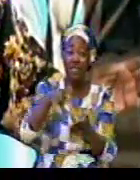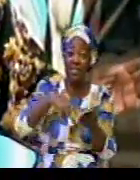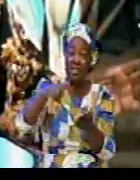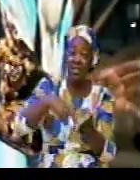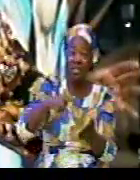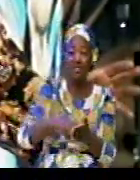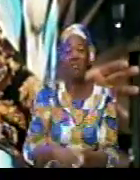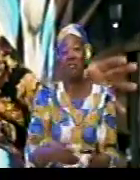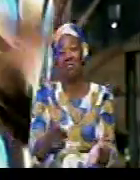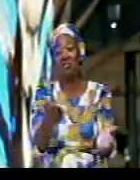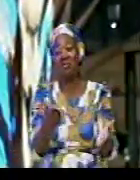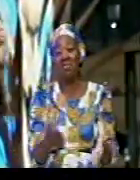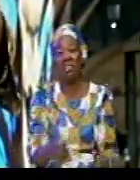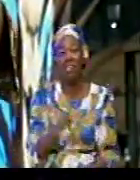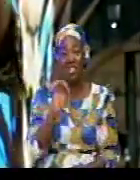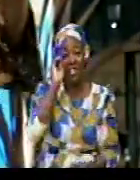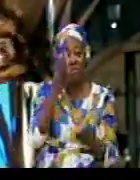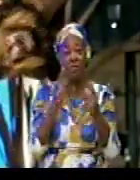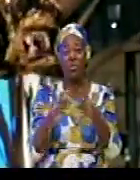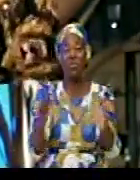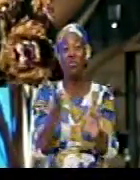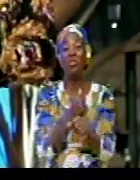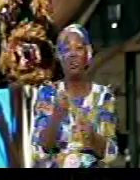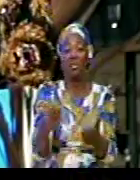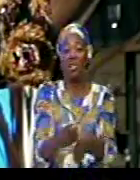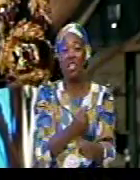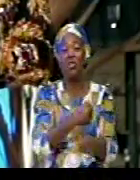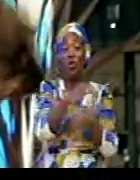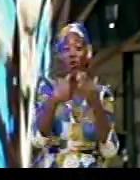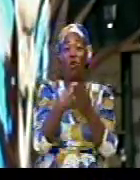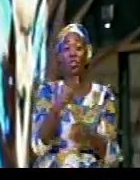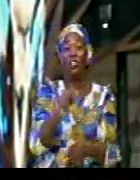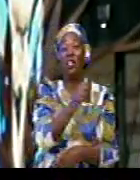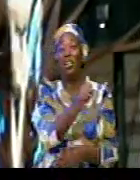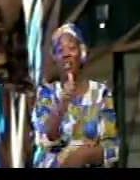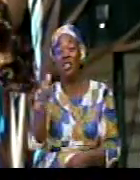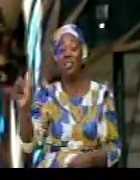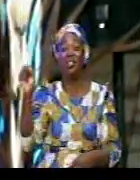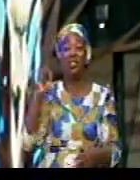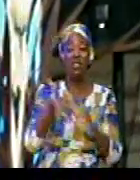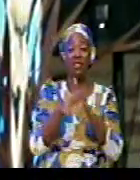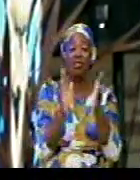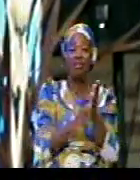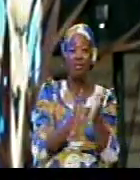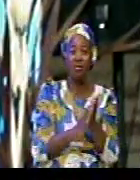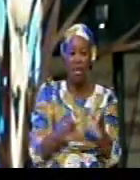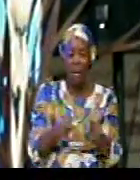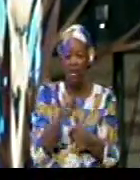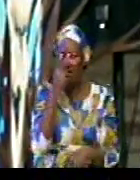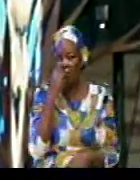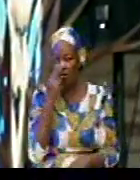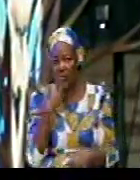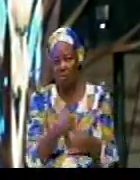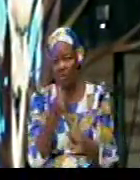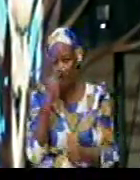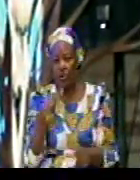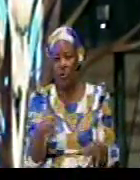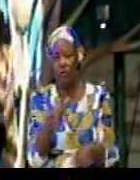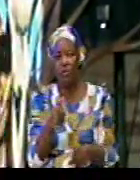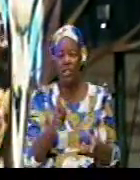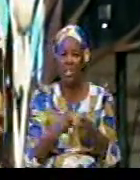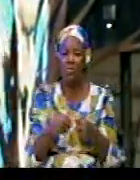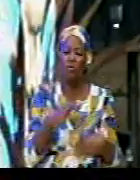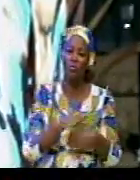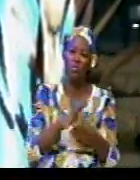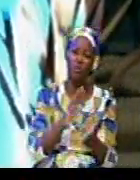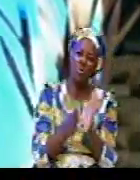play, every day read, read, read. He wants to collect all the A's. As they make fun of